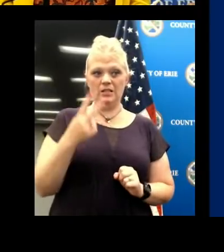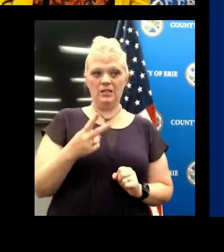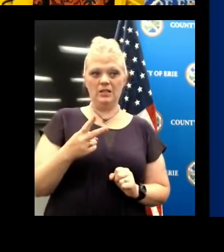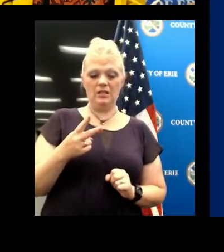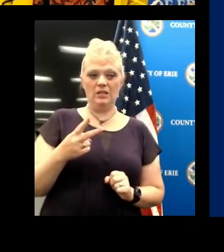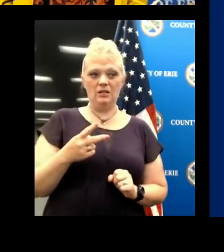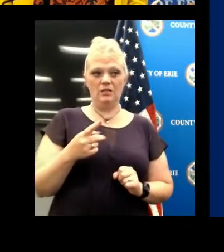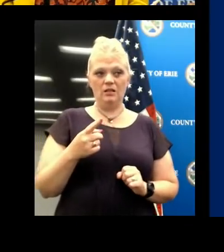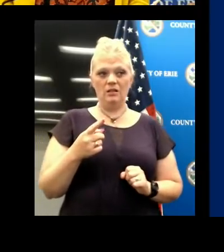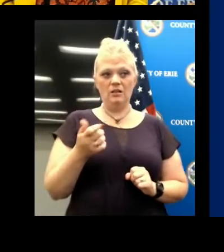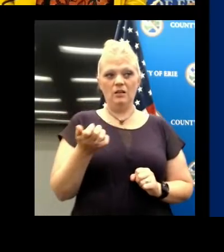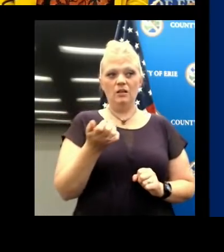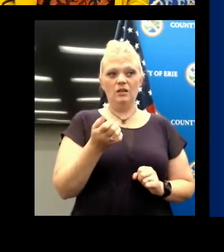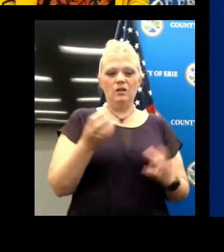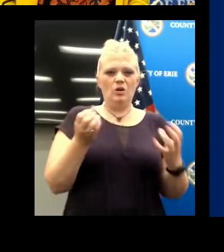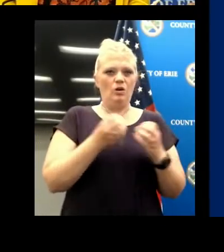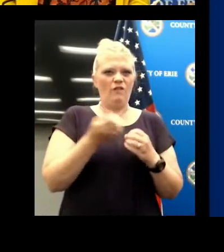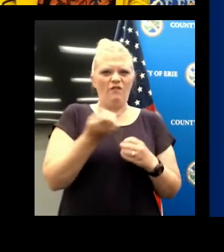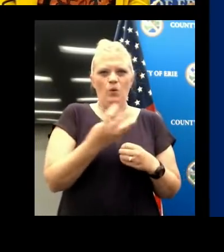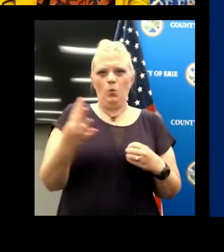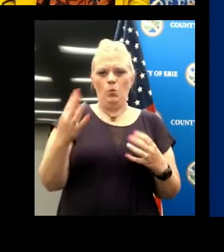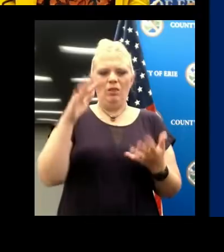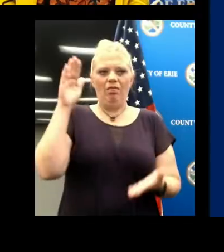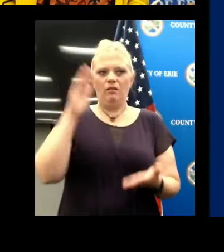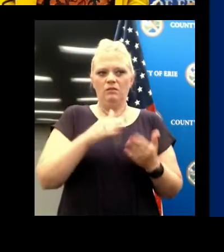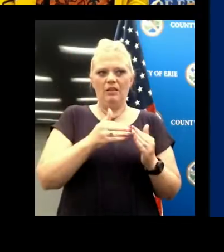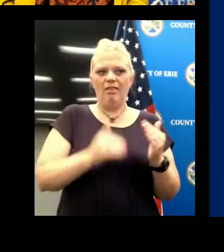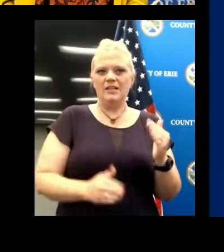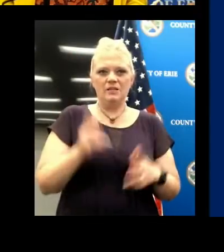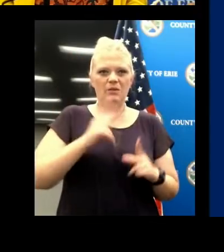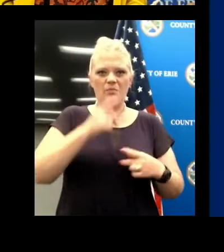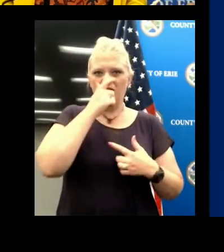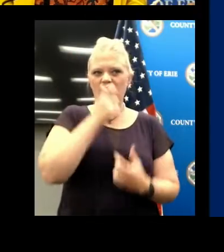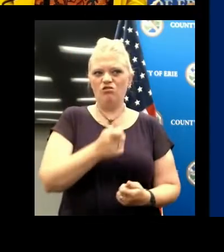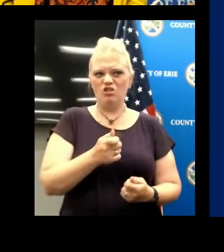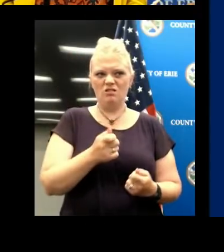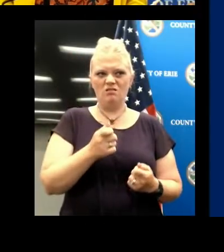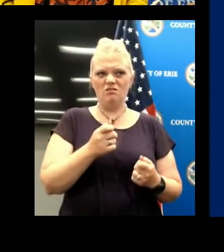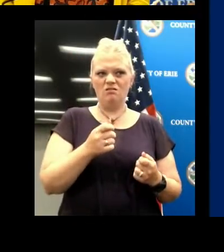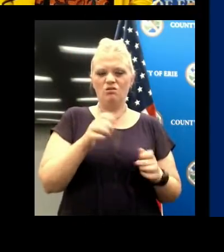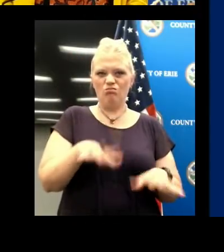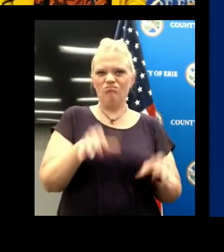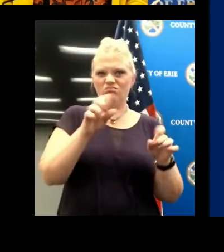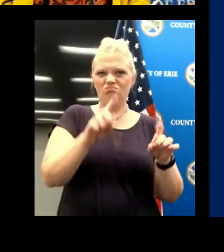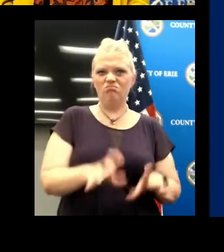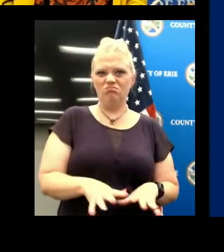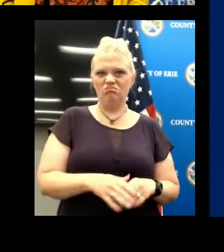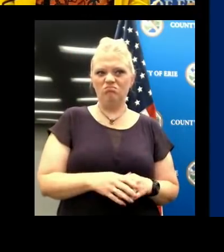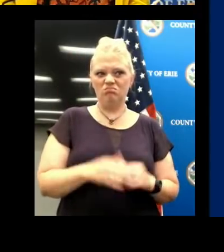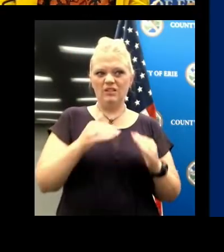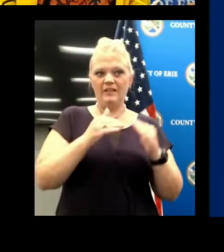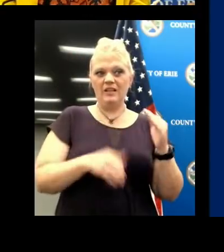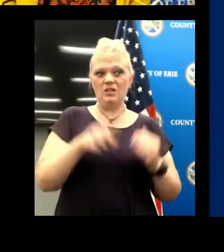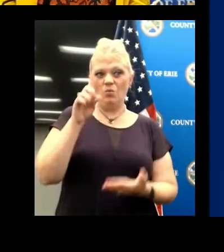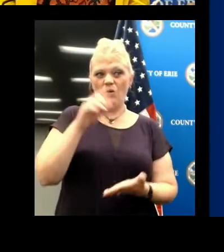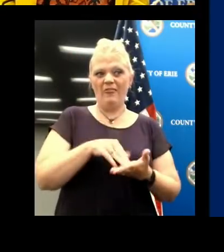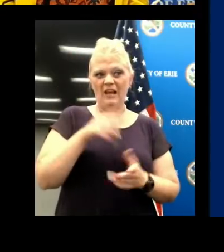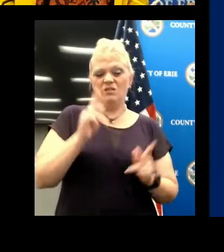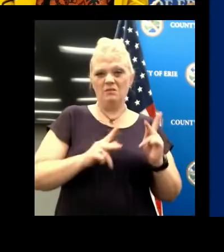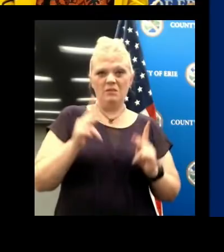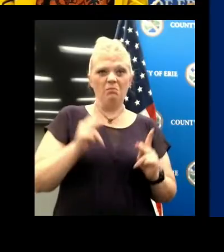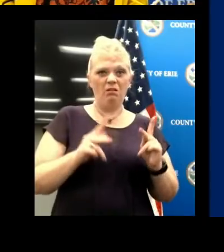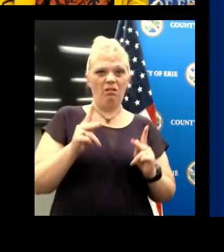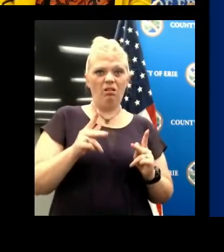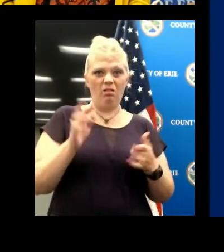we've had much fewer number of people being interested in testing for antibodies. We had less than 1,000 antibody